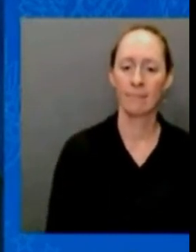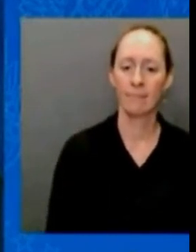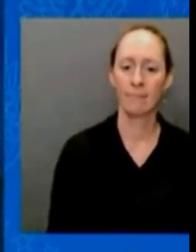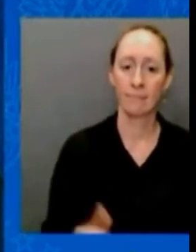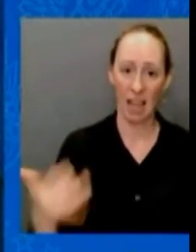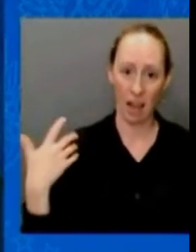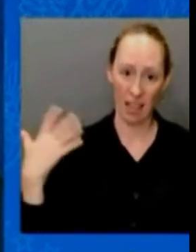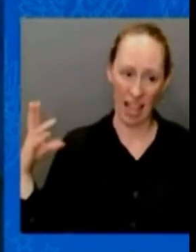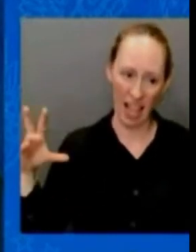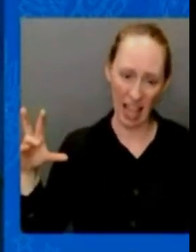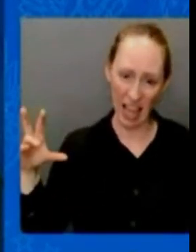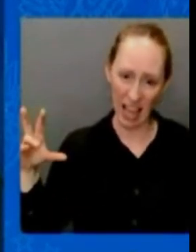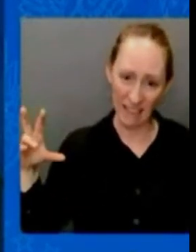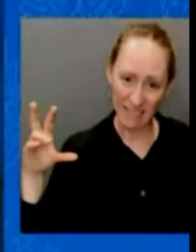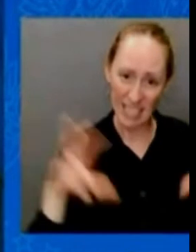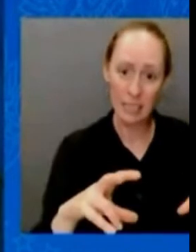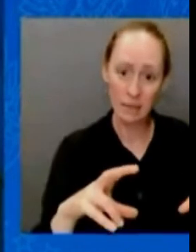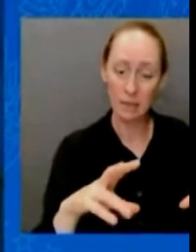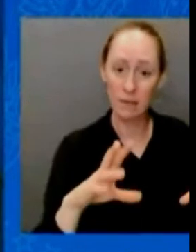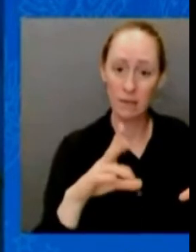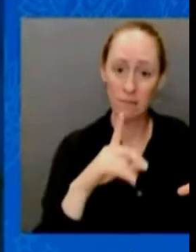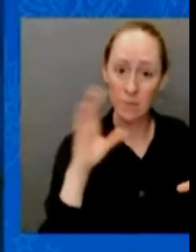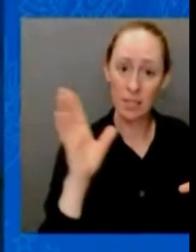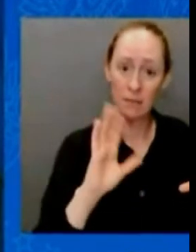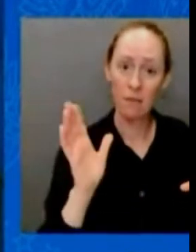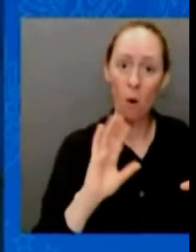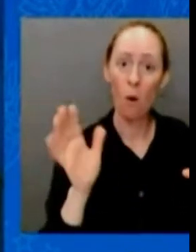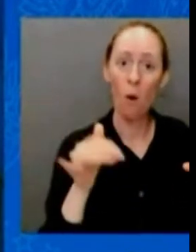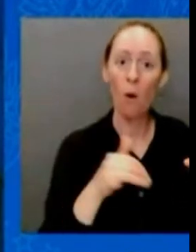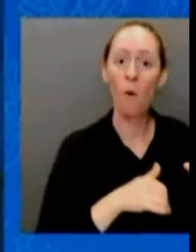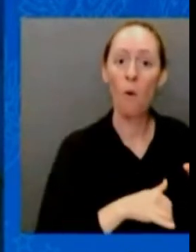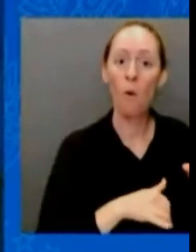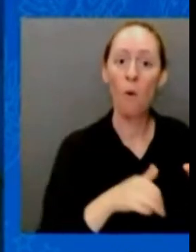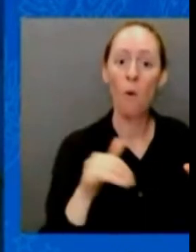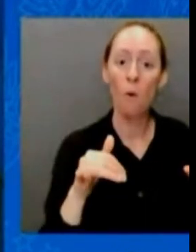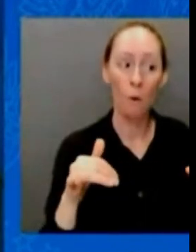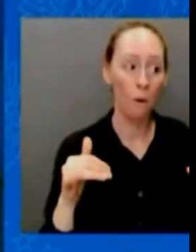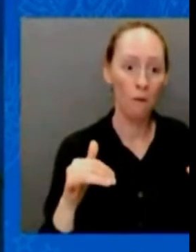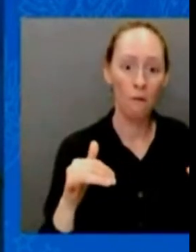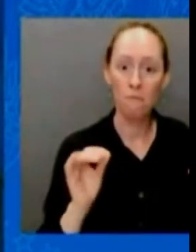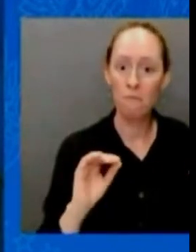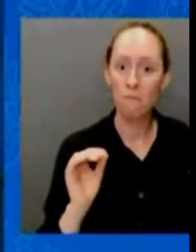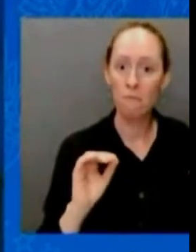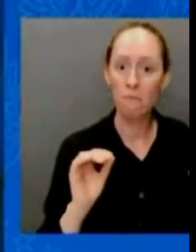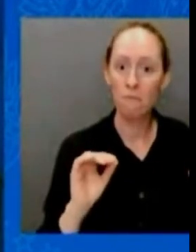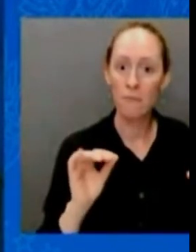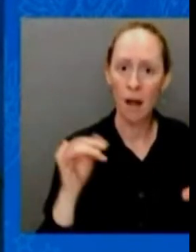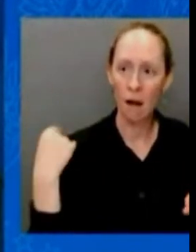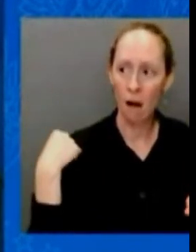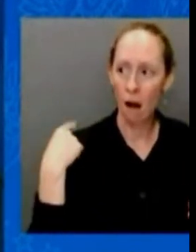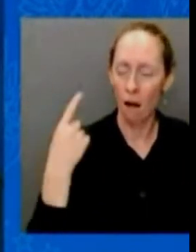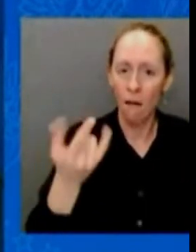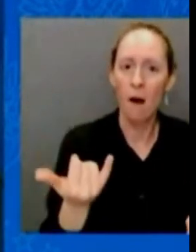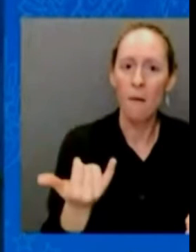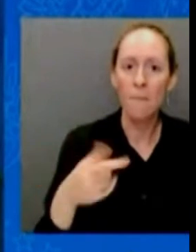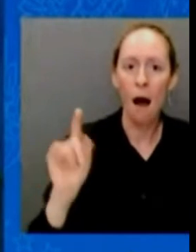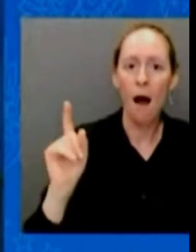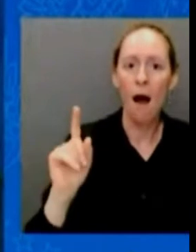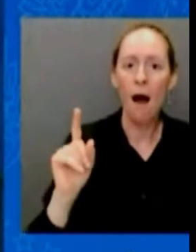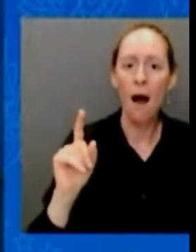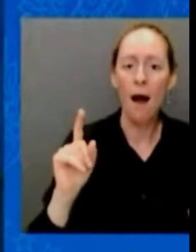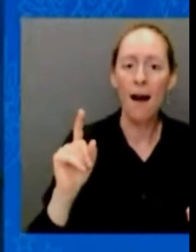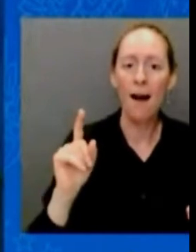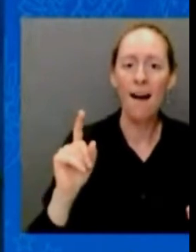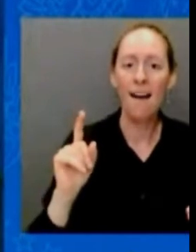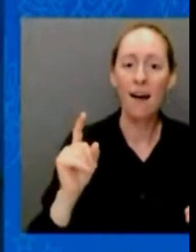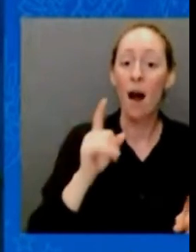even realistic. Over the last 30 years, foreign countries have incentivized businesses to